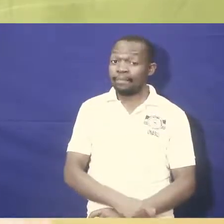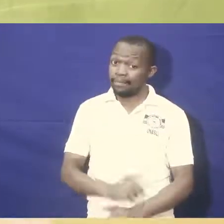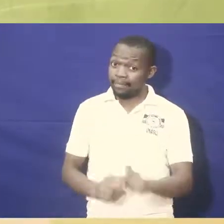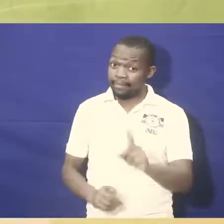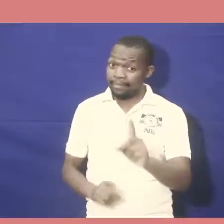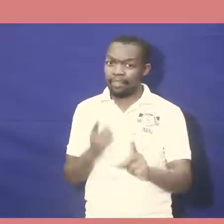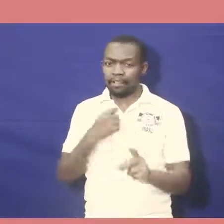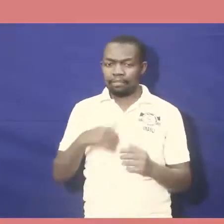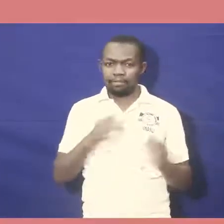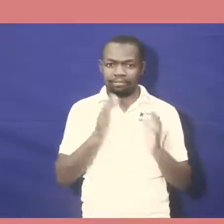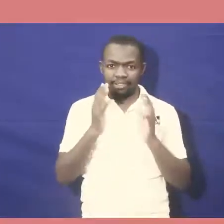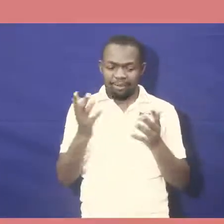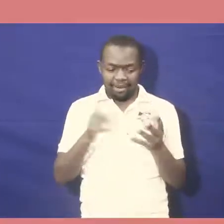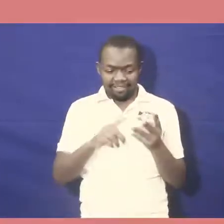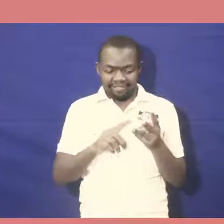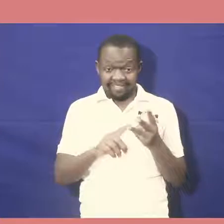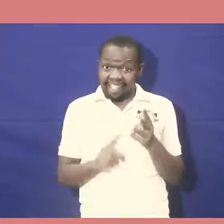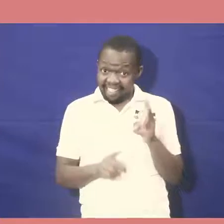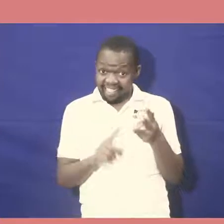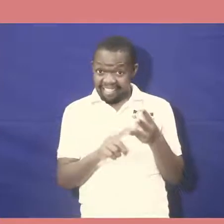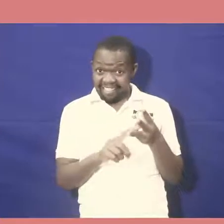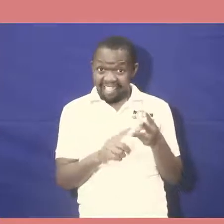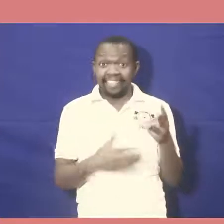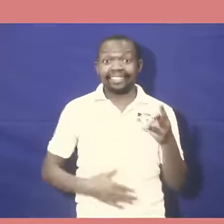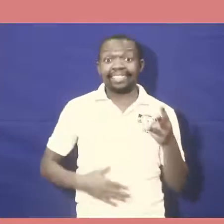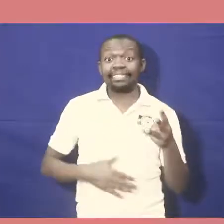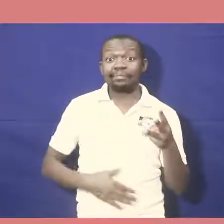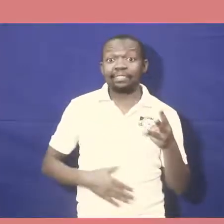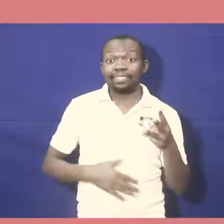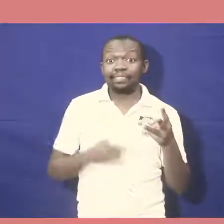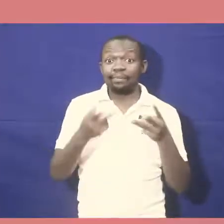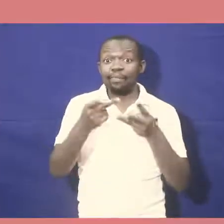Now let's look at the scientific source of information.